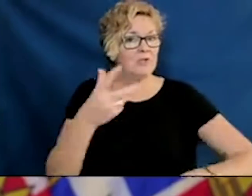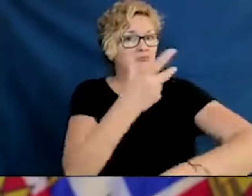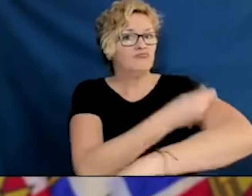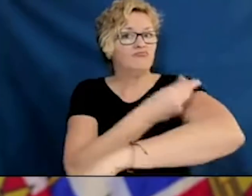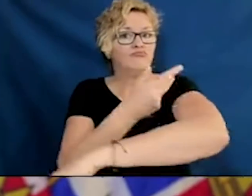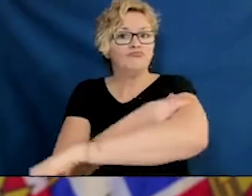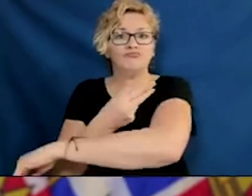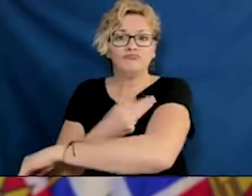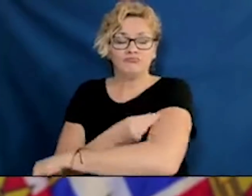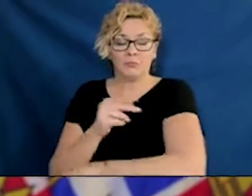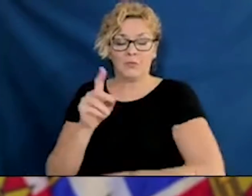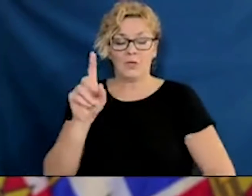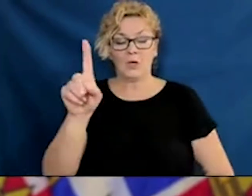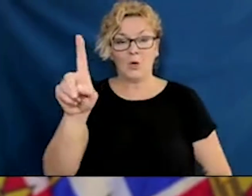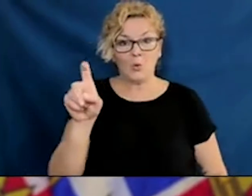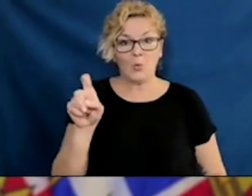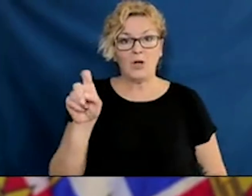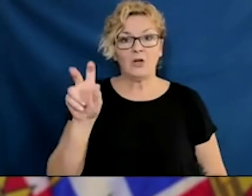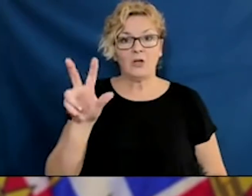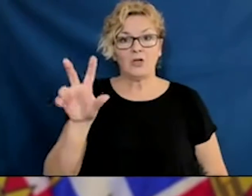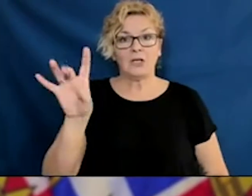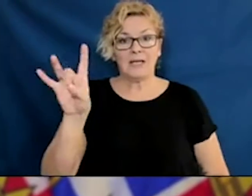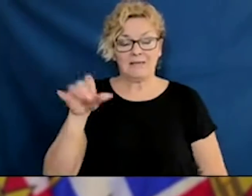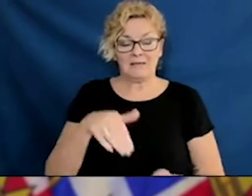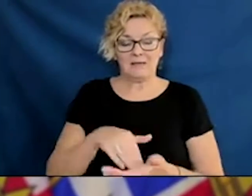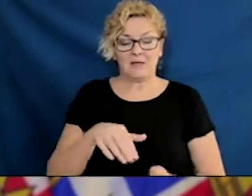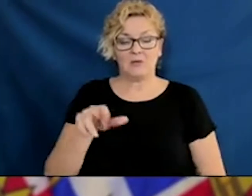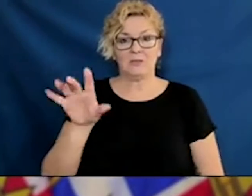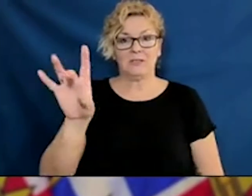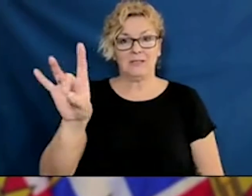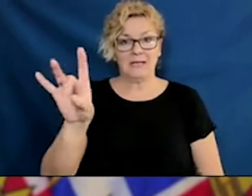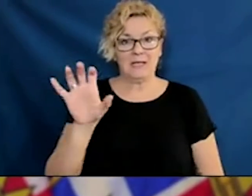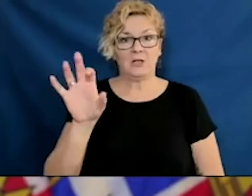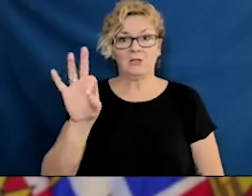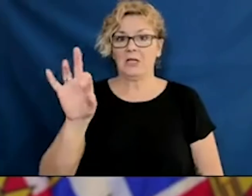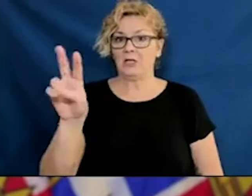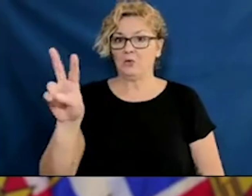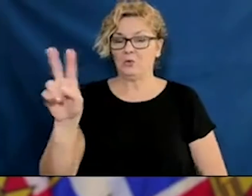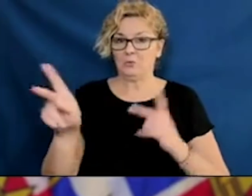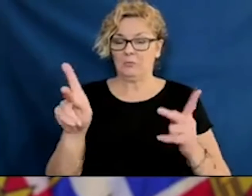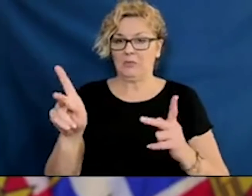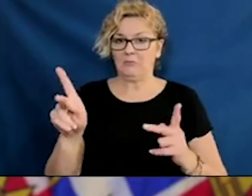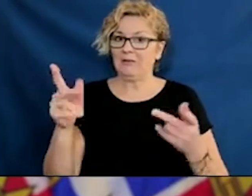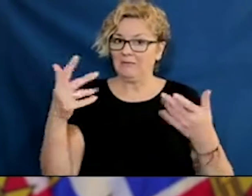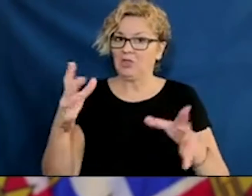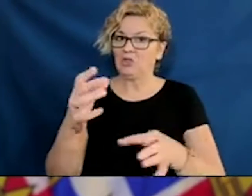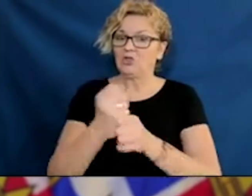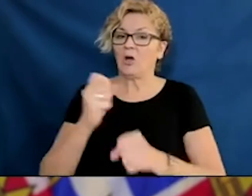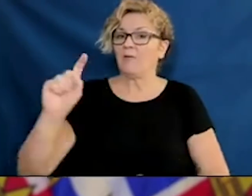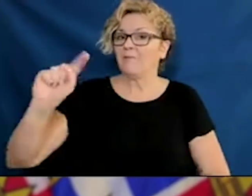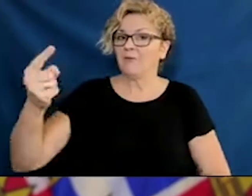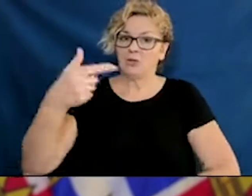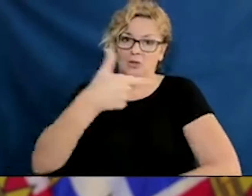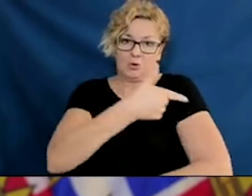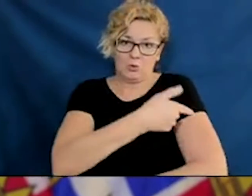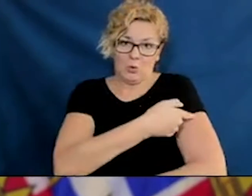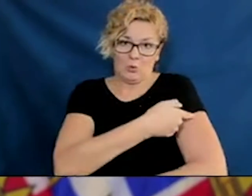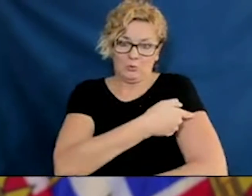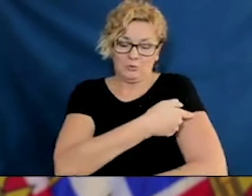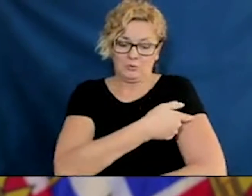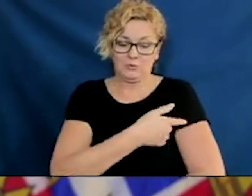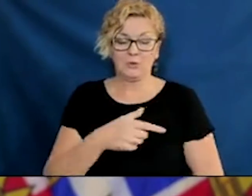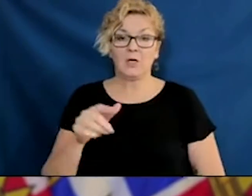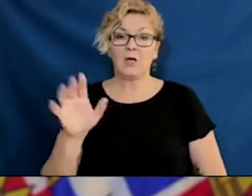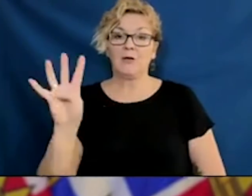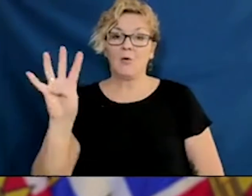138,892 people with a single dose, and 4,491 of them have received a second dose.